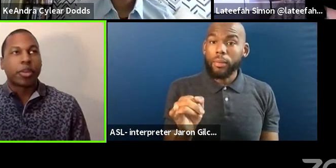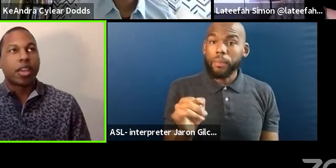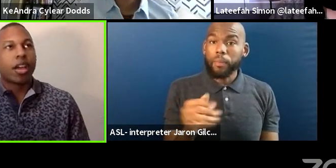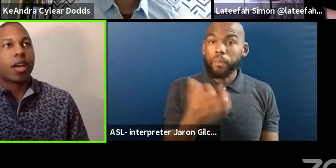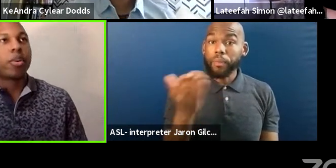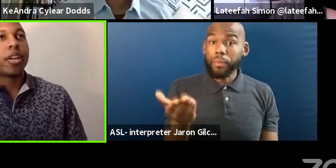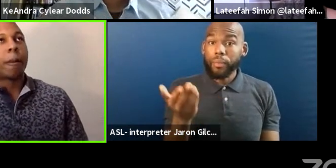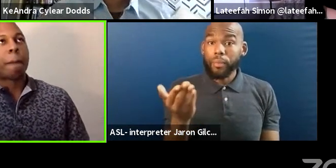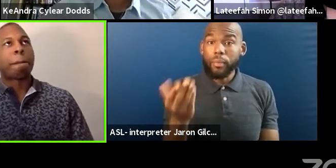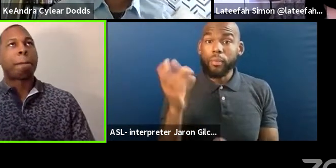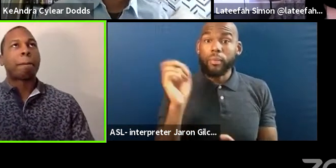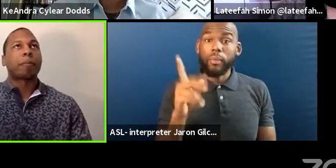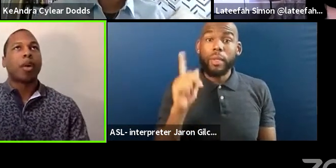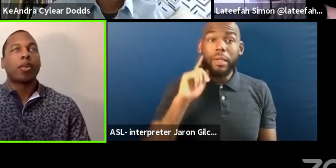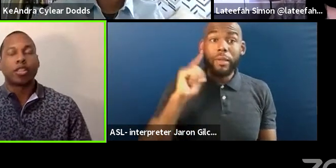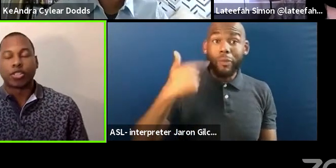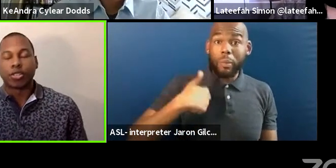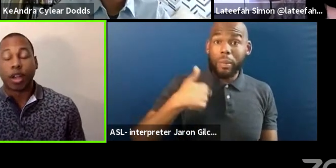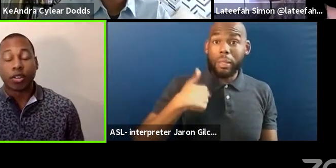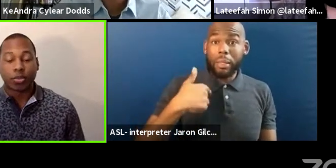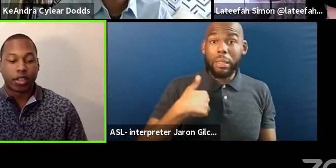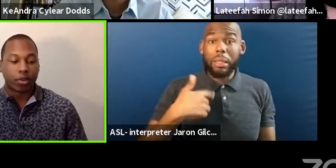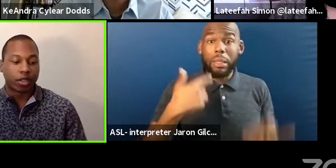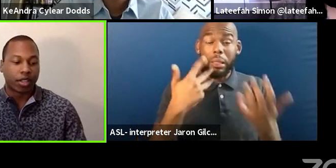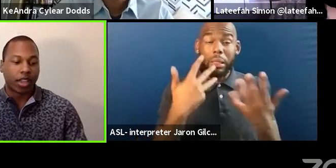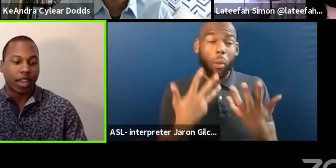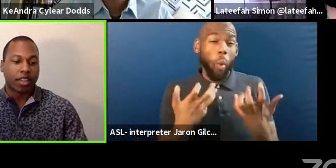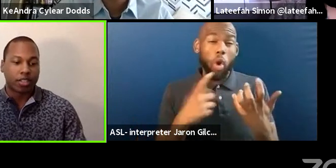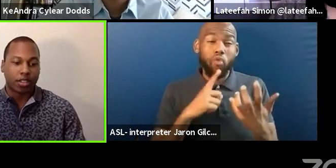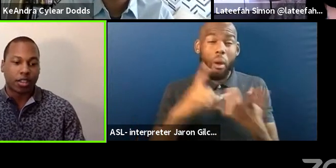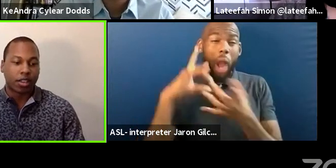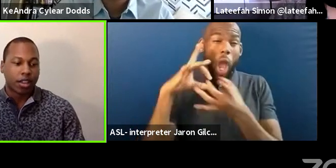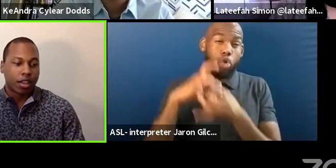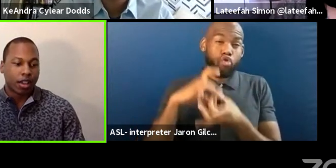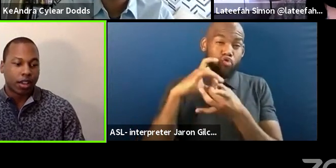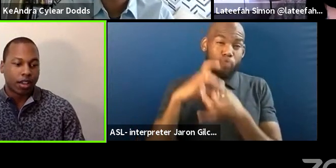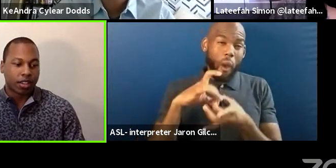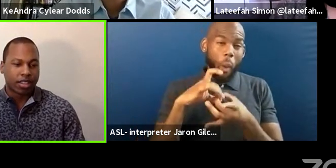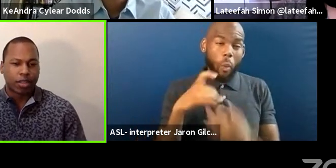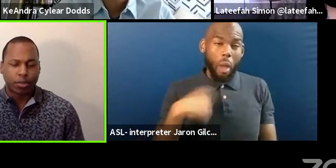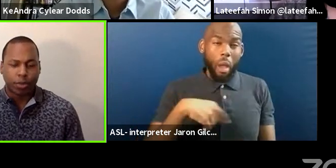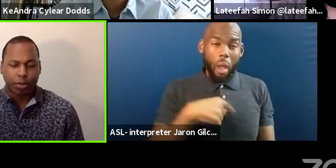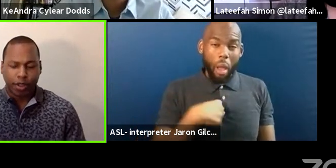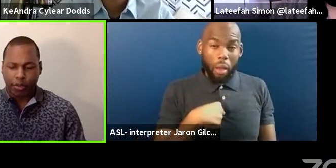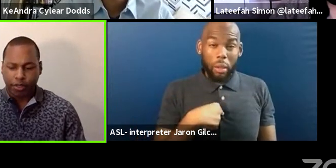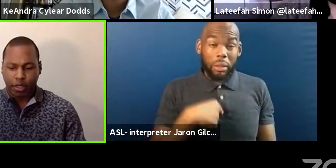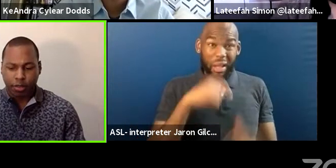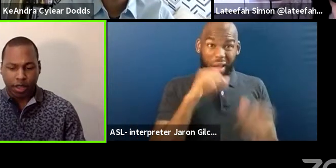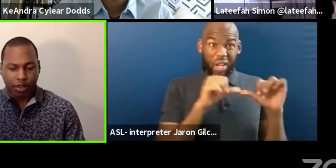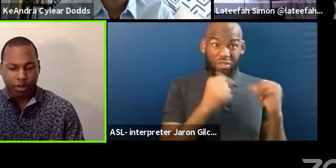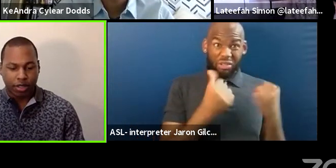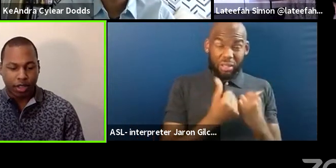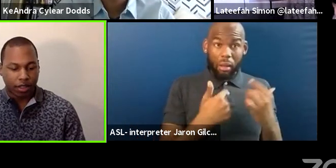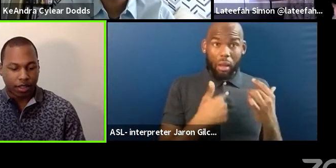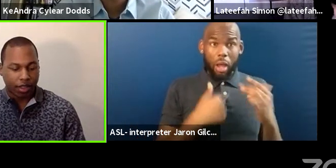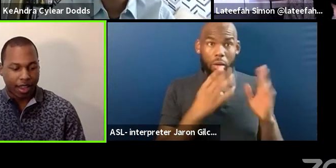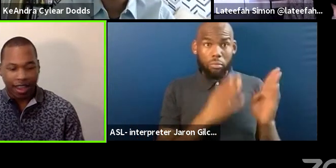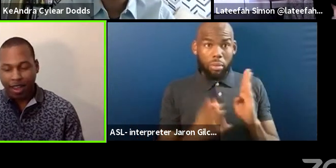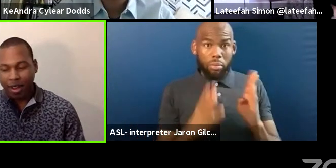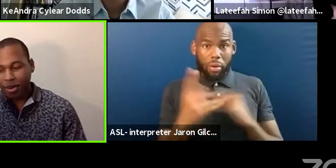Yeah, for me, I want to just ground us really quickly in agency, because as I was preparing for this panel, I was